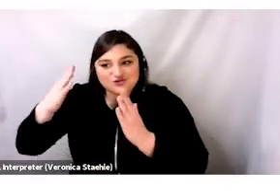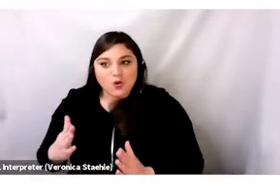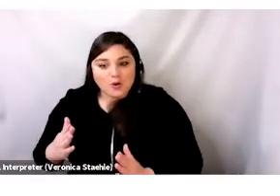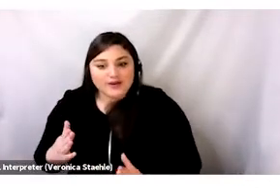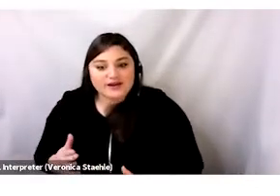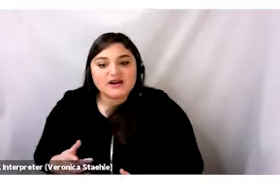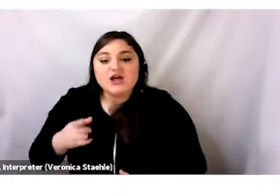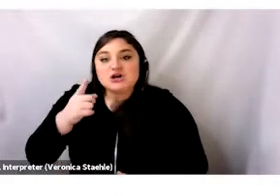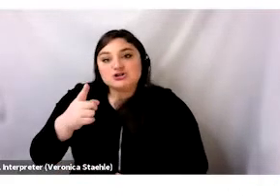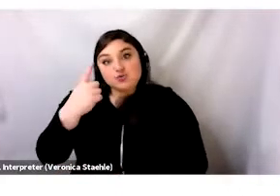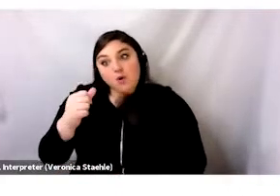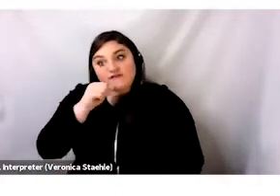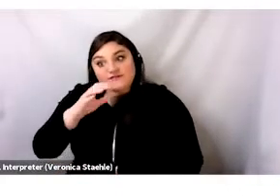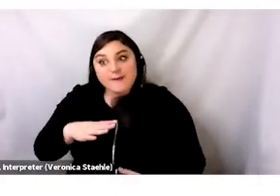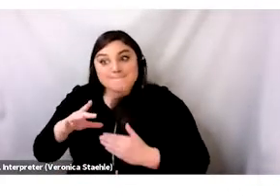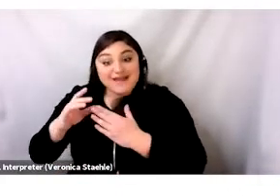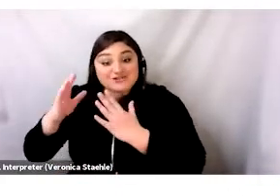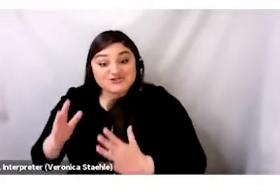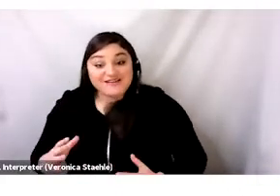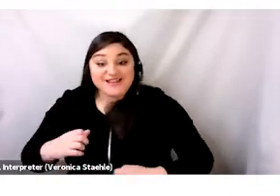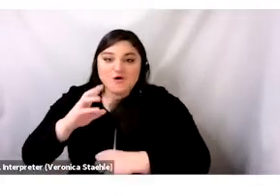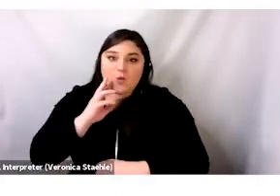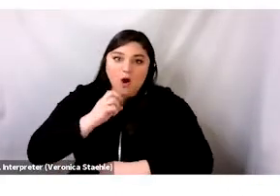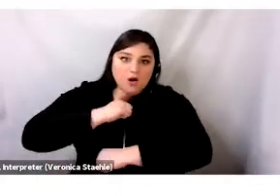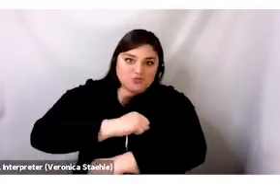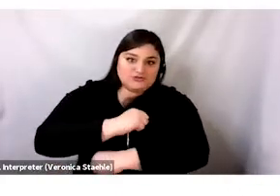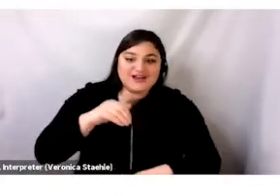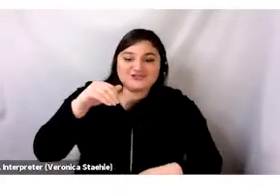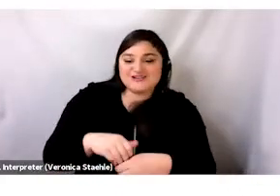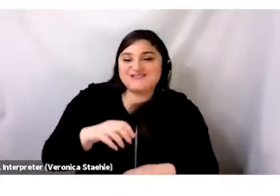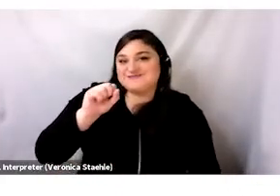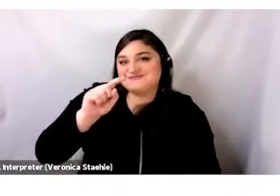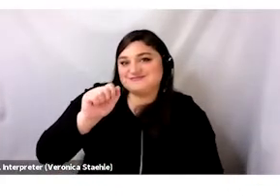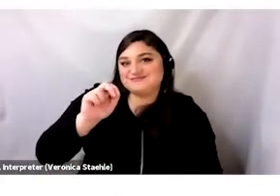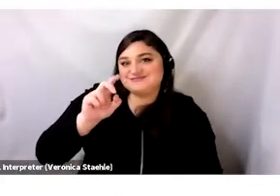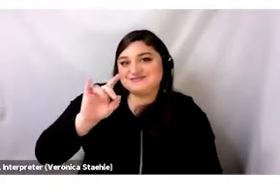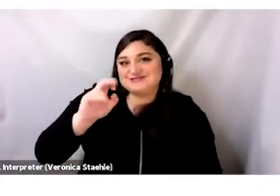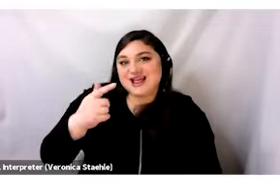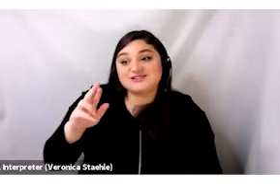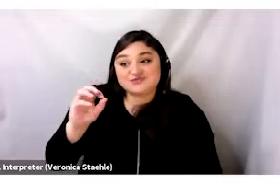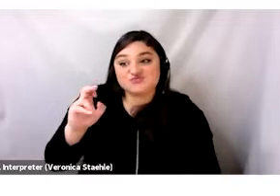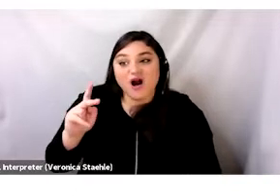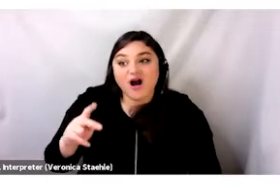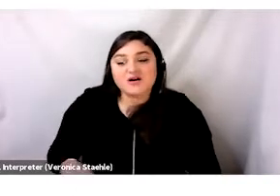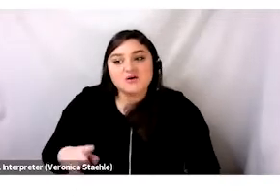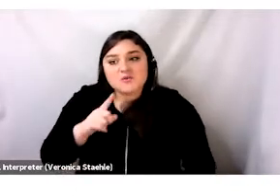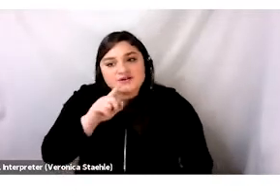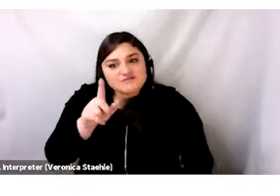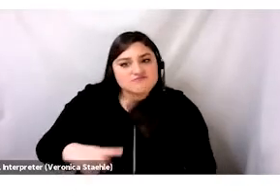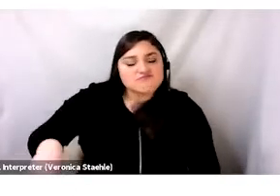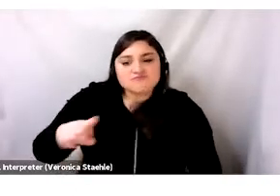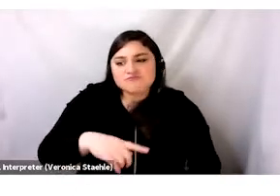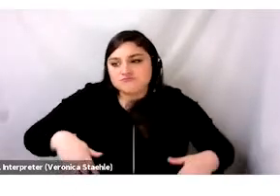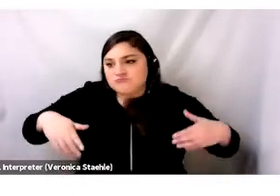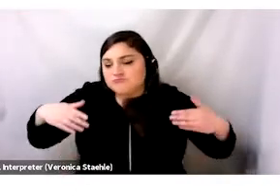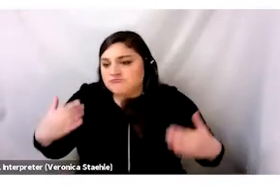water protector movement at Standing Rock. I just get the chills looking at these photos and thinking of the